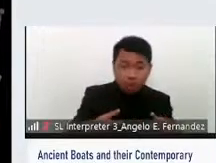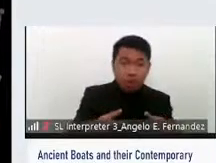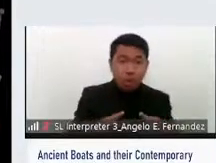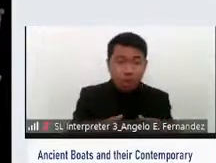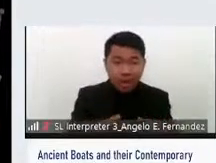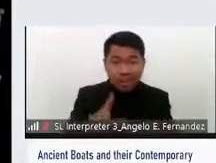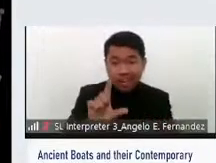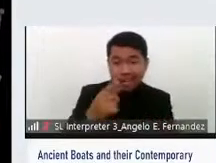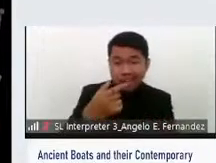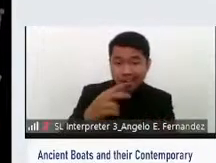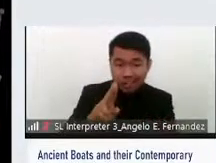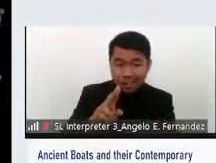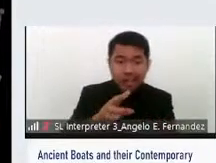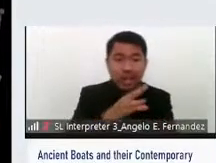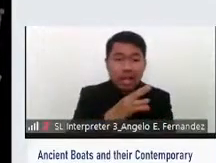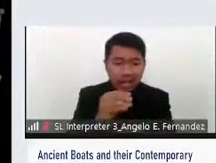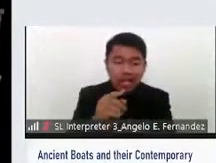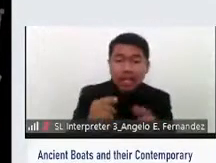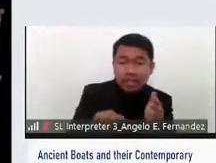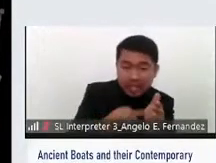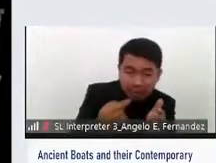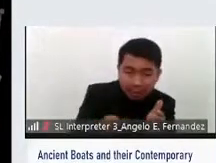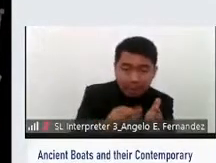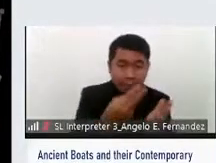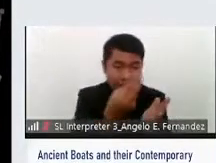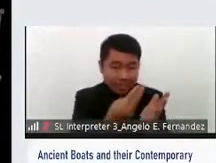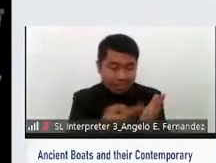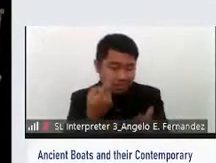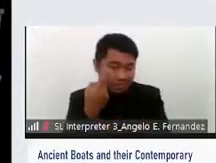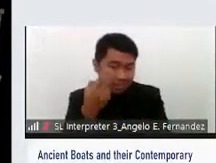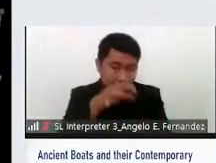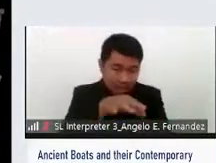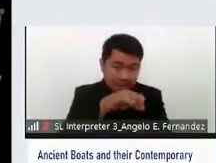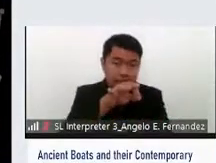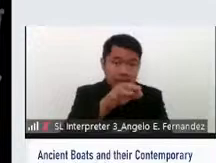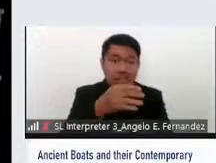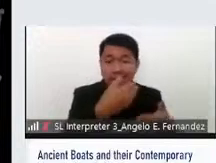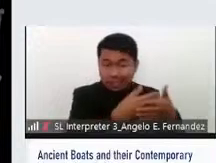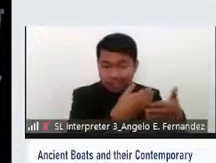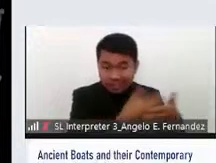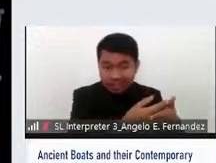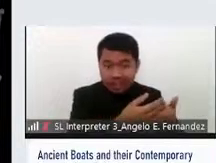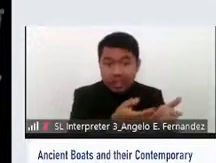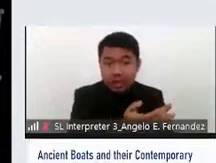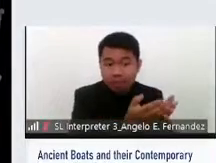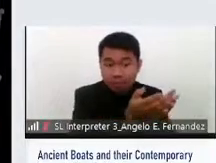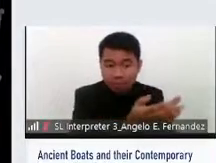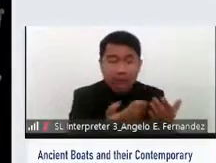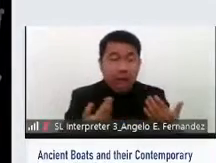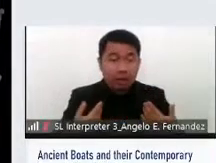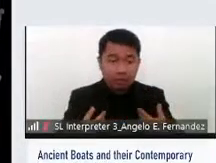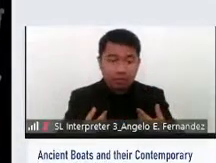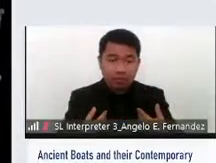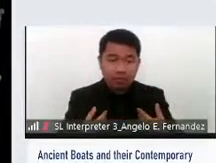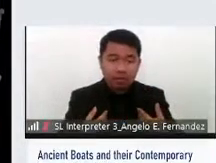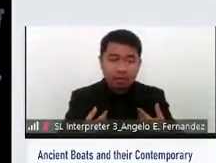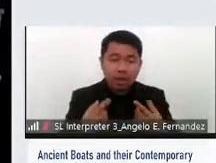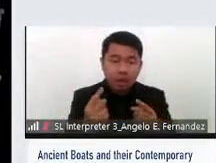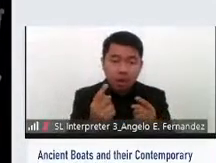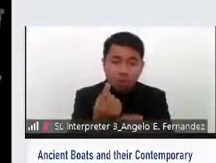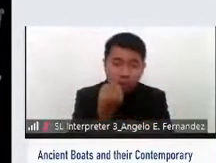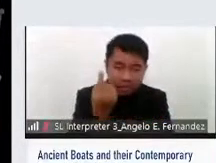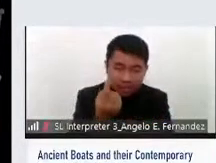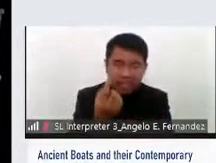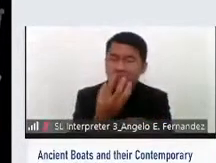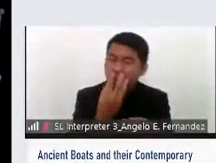These are some of the materials that were recovered along the Butuan boats. There is only a small number, maybe due to the way it was